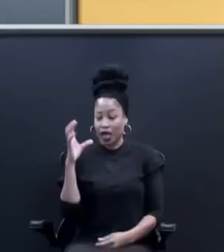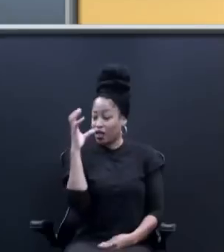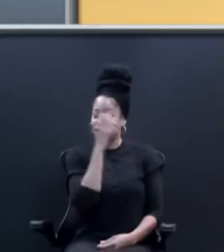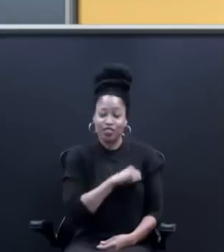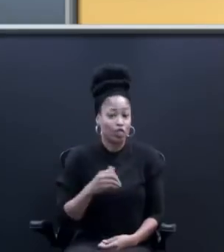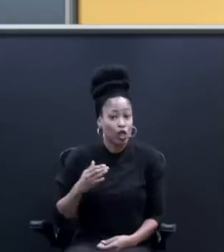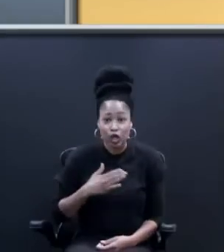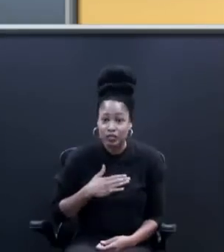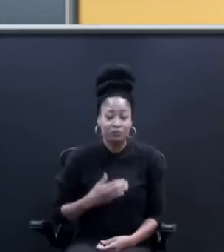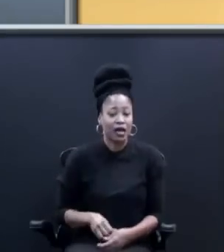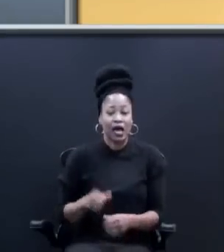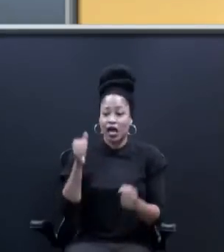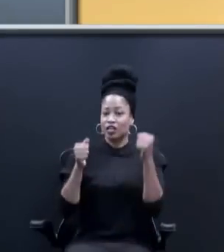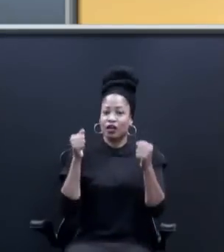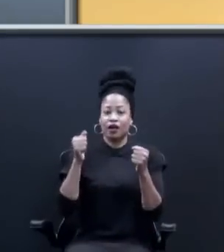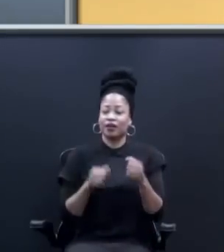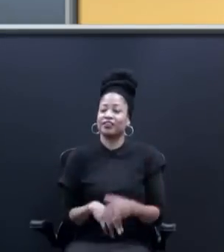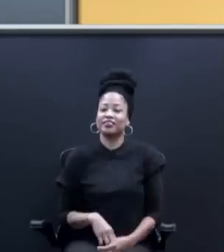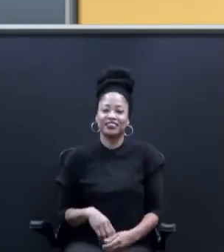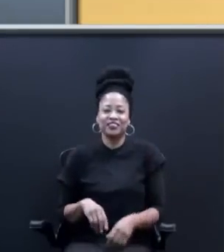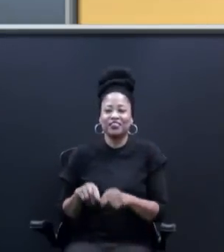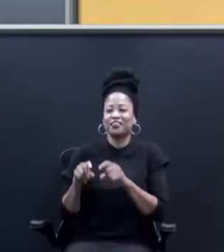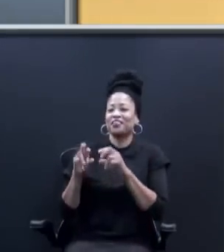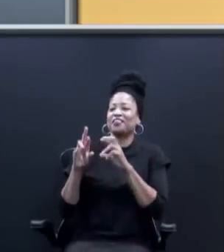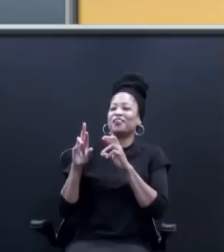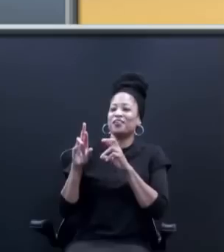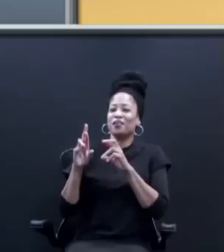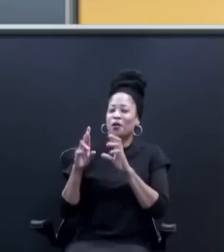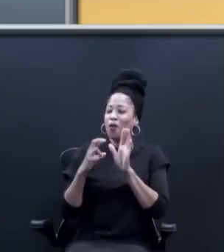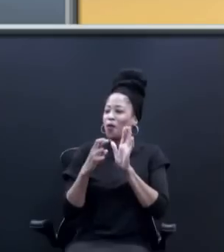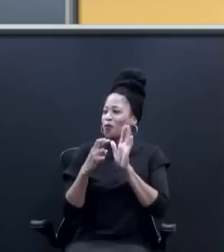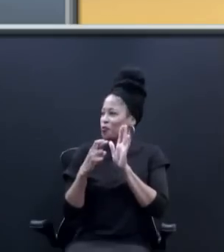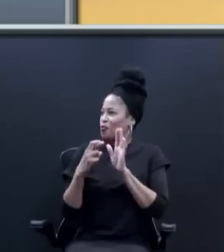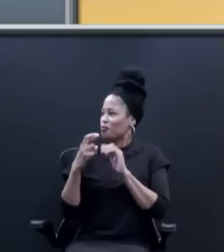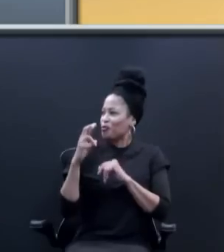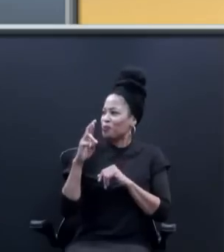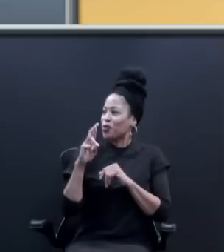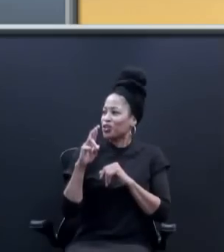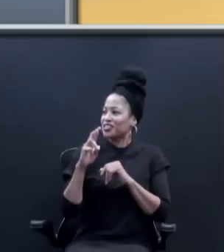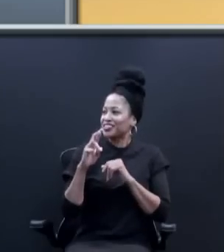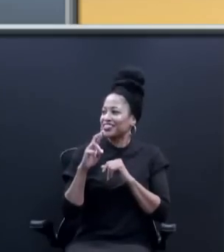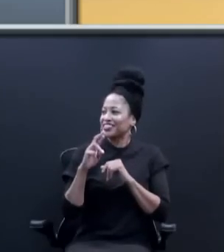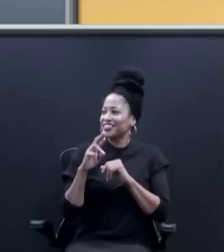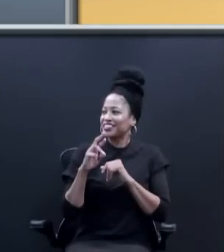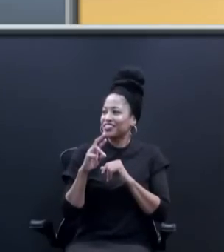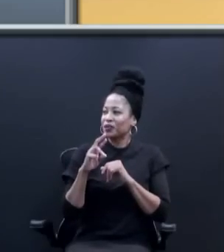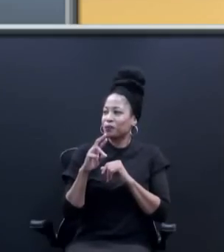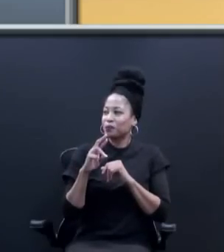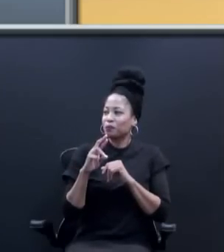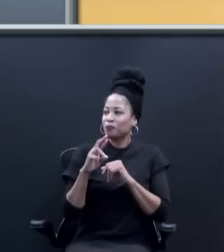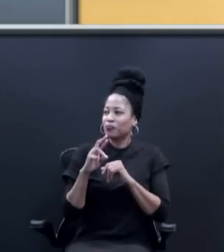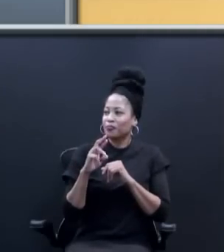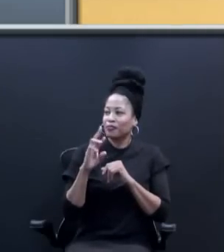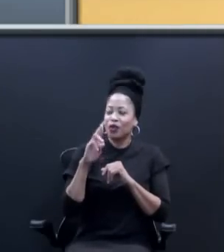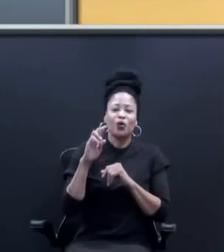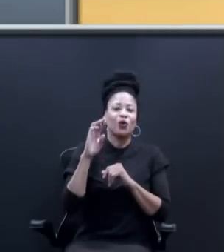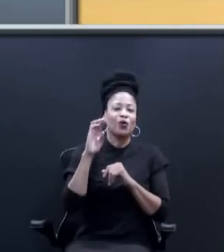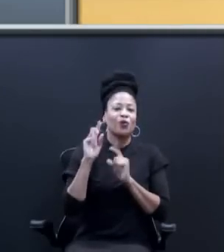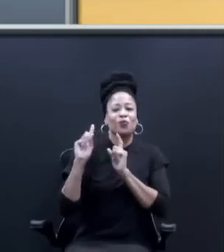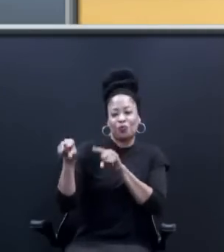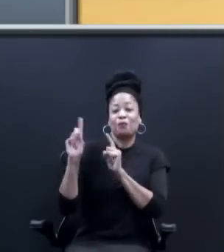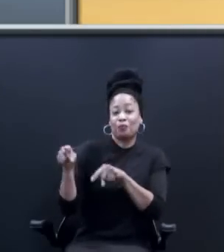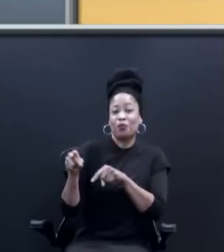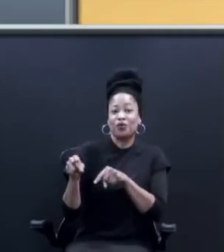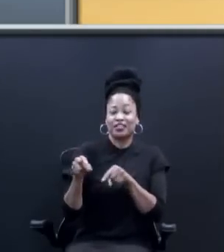Reported stolen. 2 weeks later, I went out behind one of them joints. It was called small. We called it Katanga Junga. I